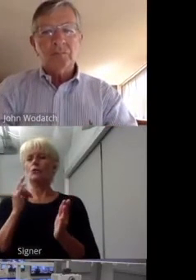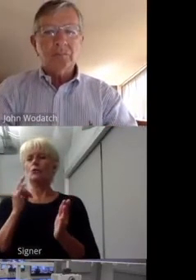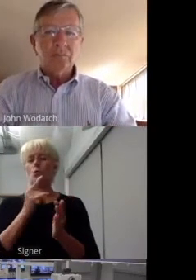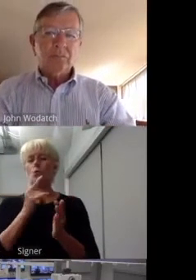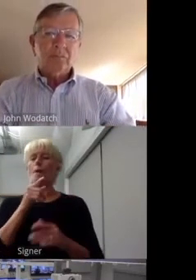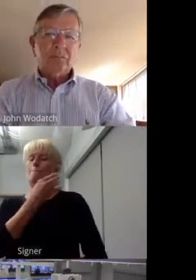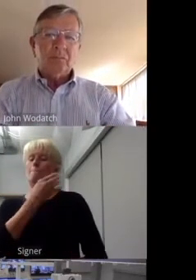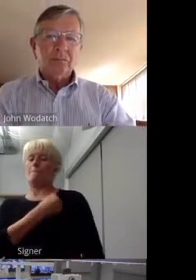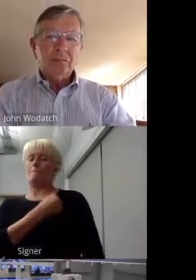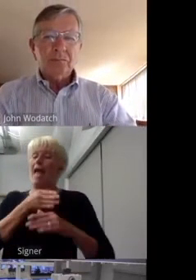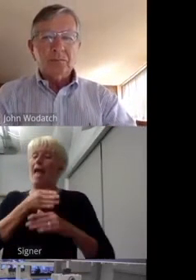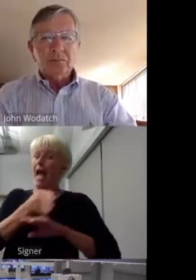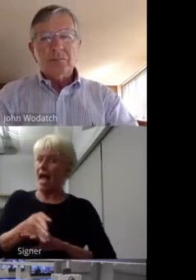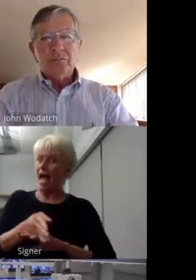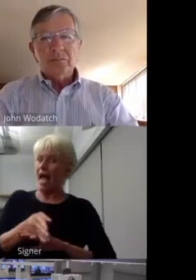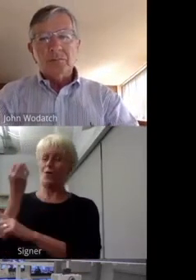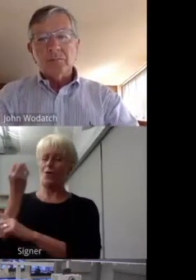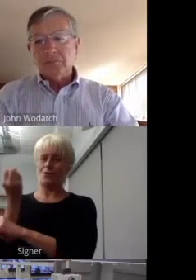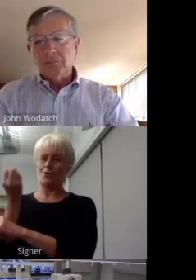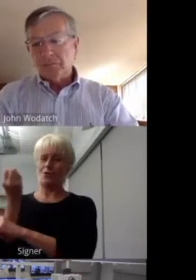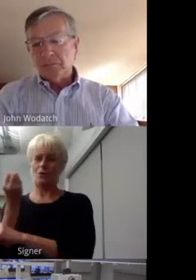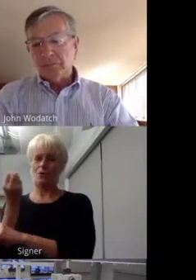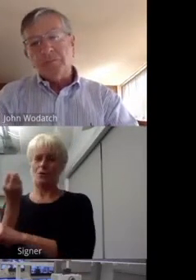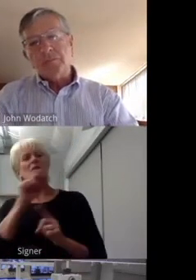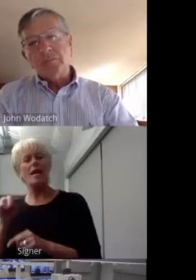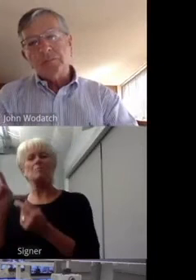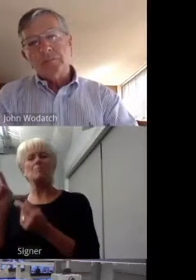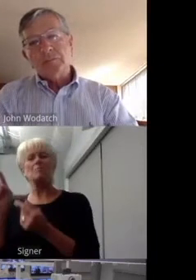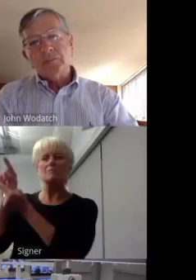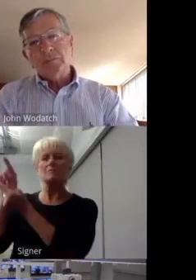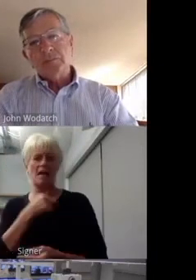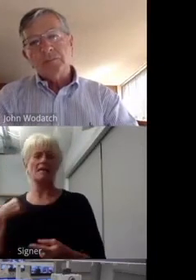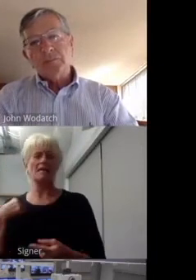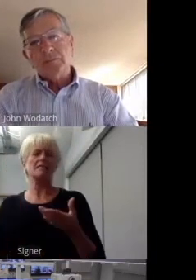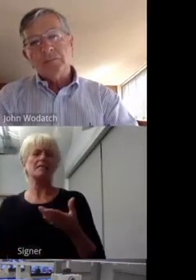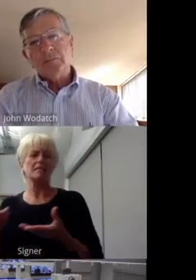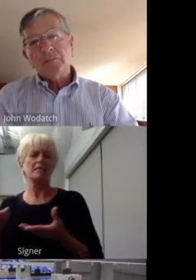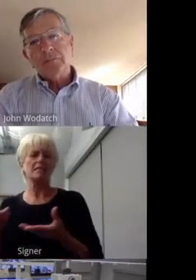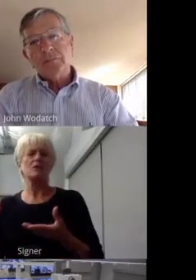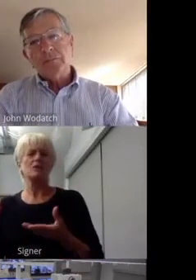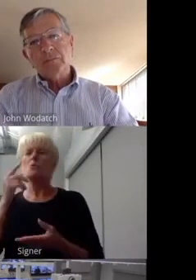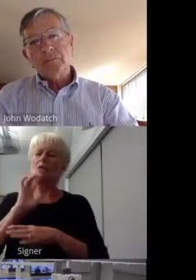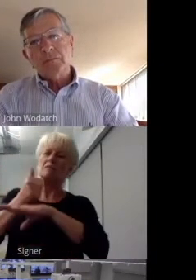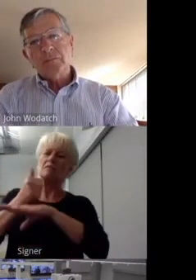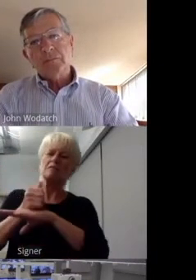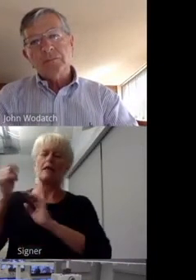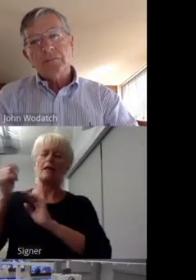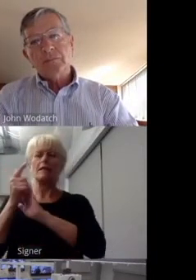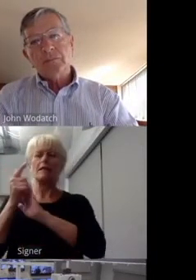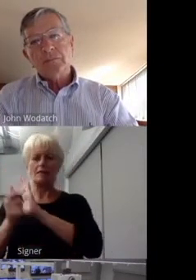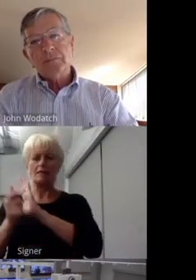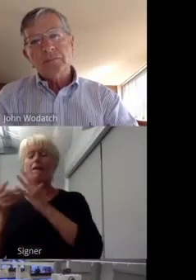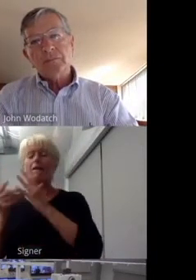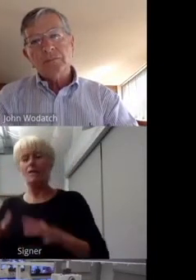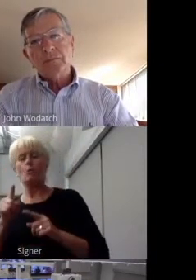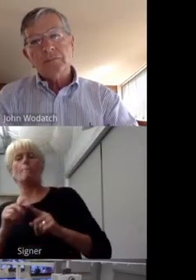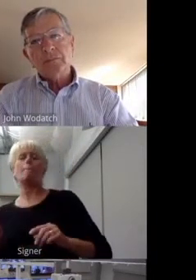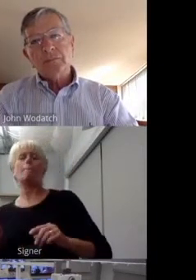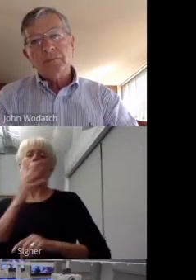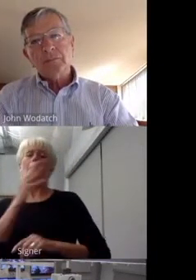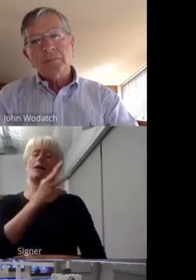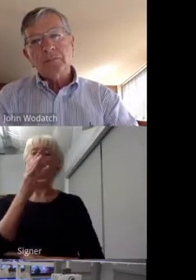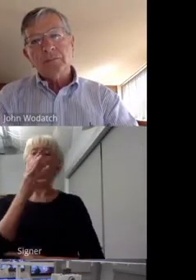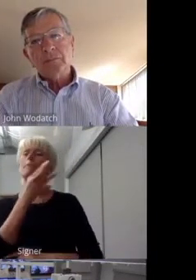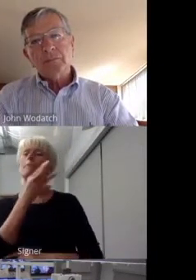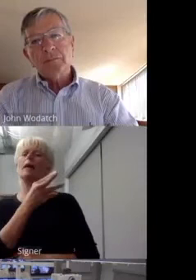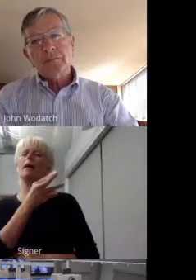the folks implementing the legislation. When you went back to Winnipeg to sit down and work on your law, what message did you learn from Ontario, what